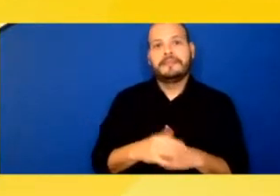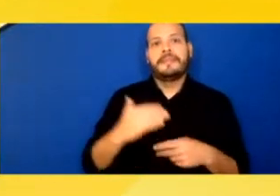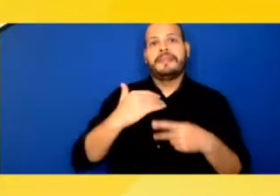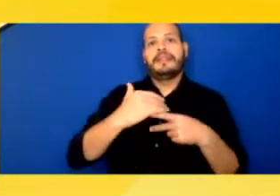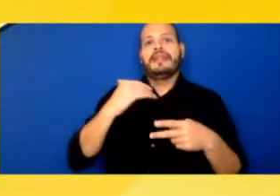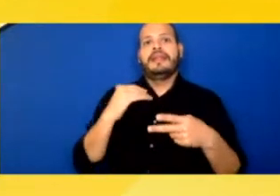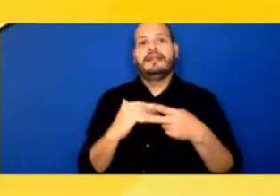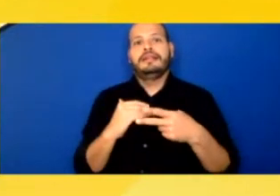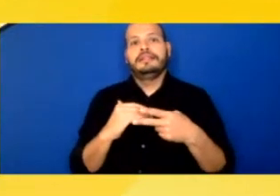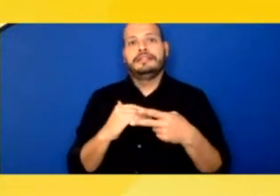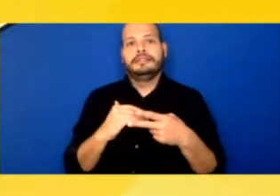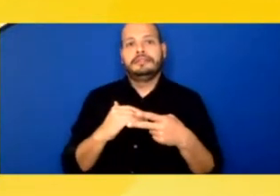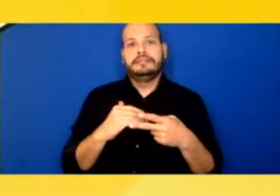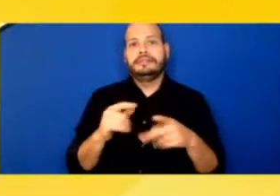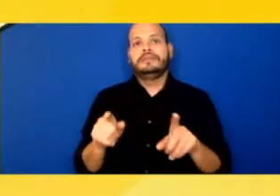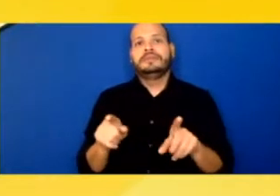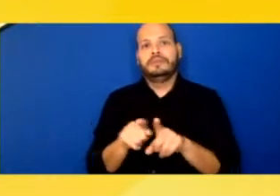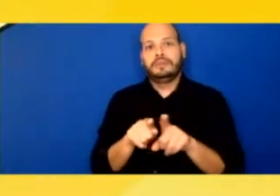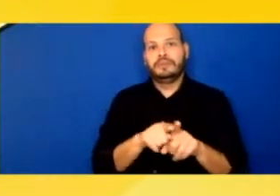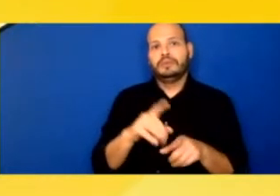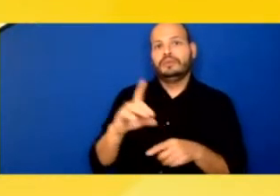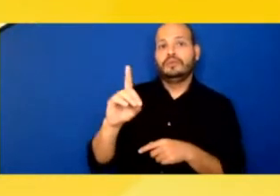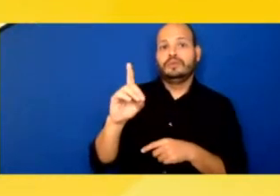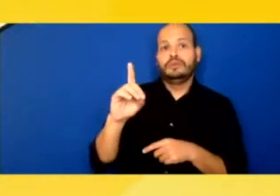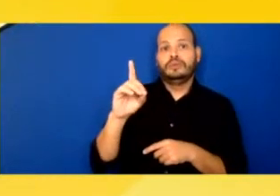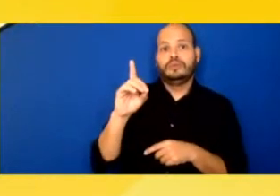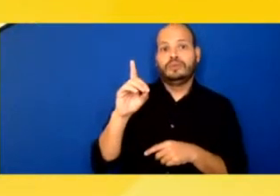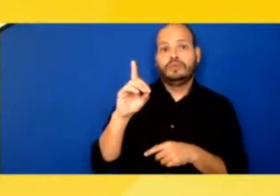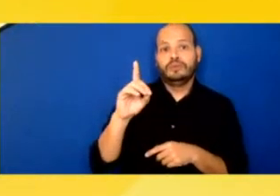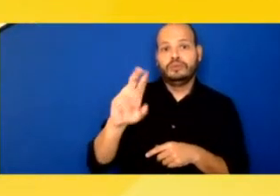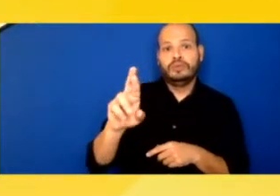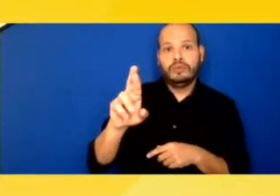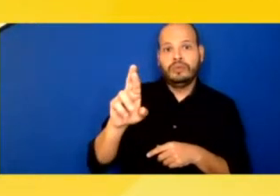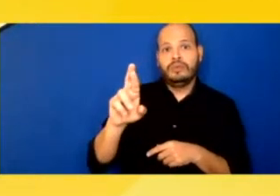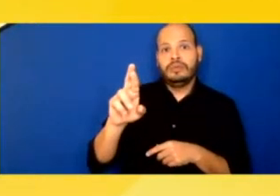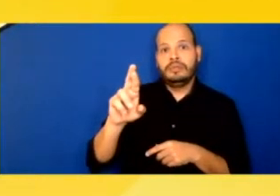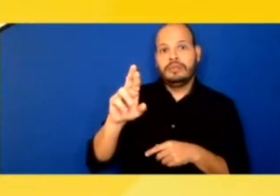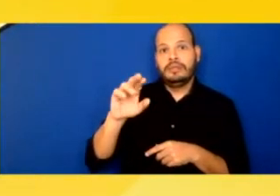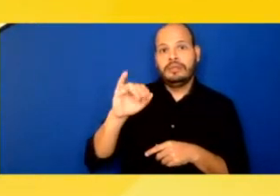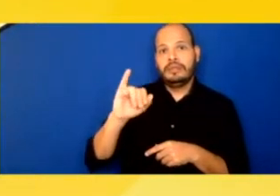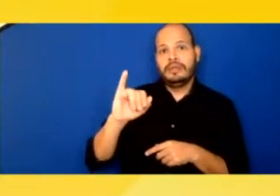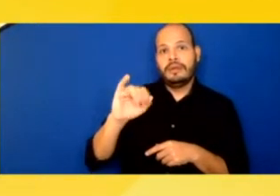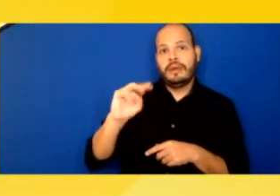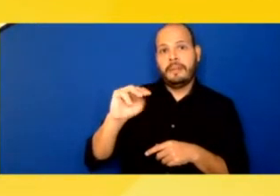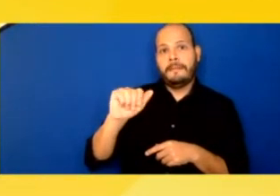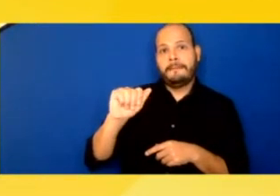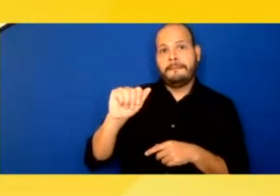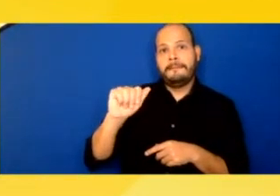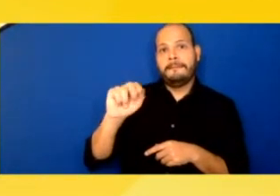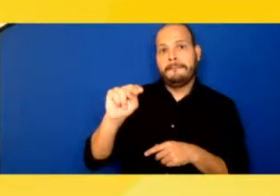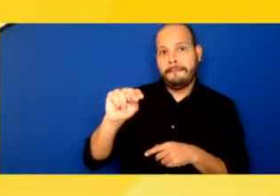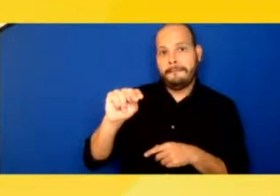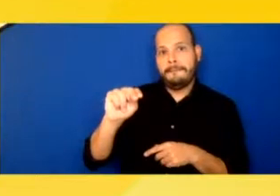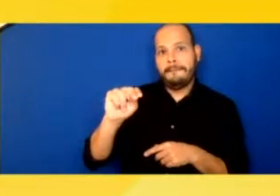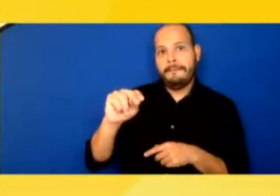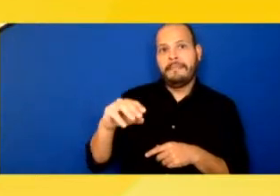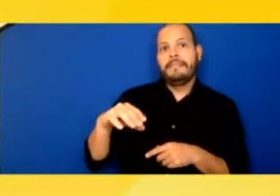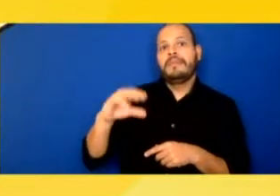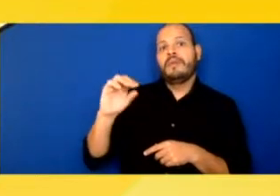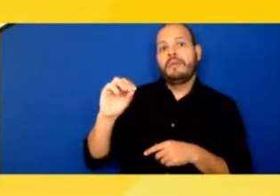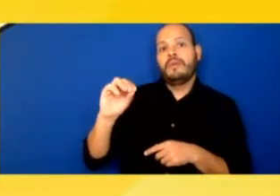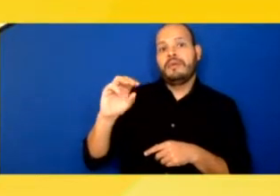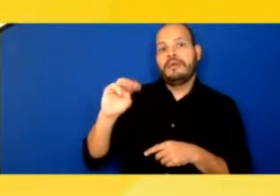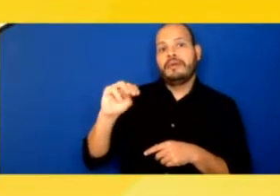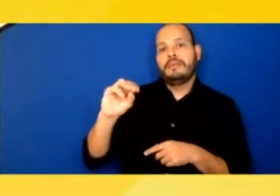Studies and professor of Islamic Studies at SMU in Dallas, Texas. Bishop Barber,